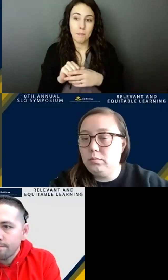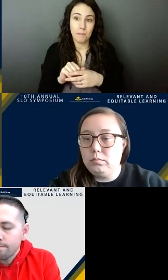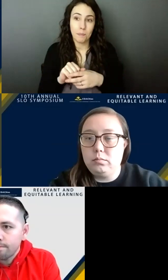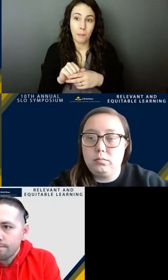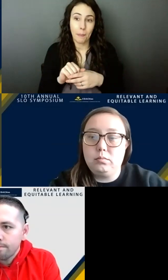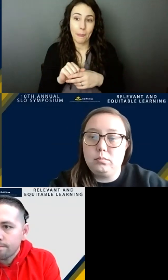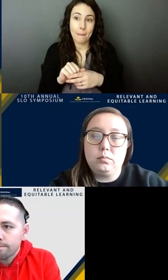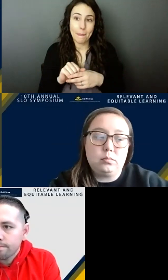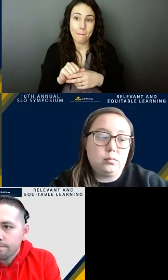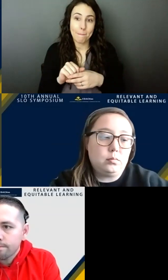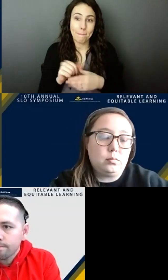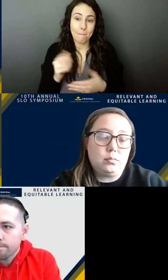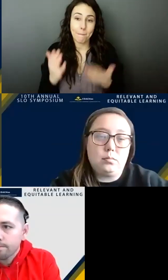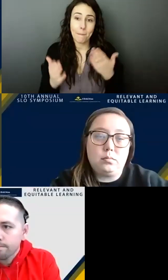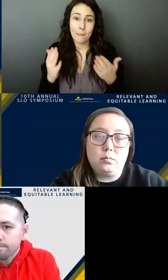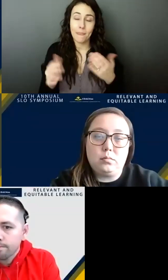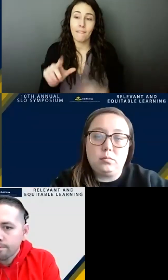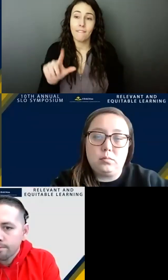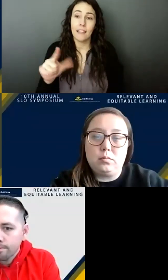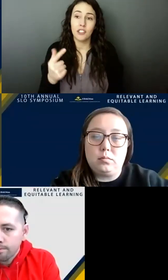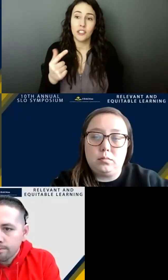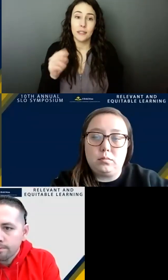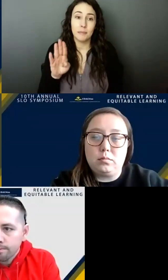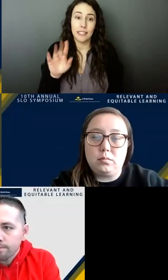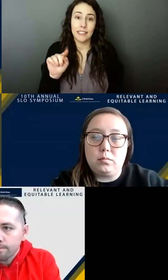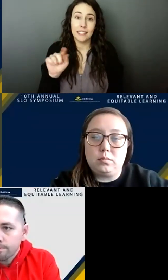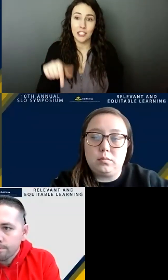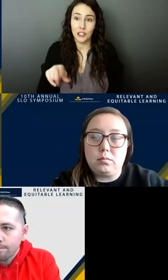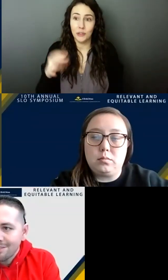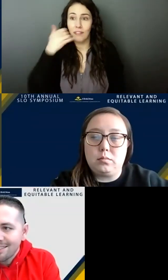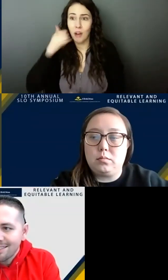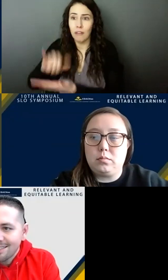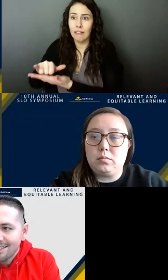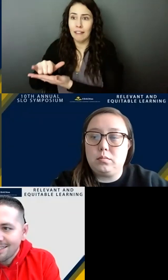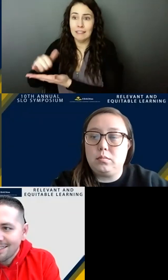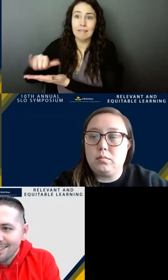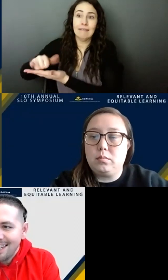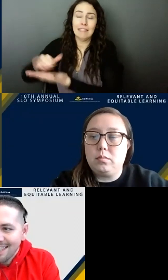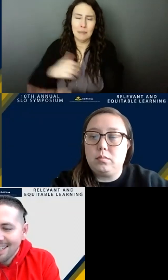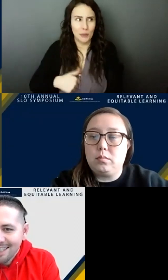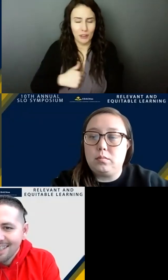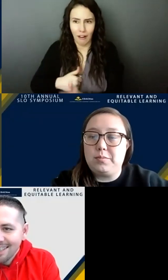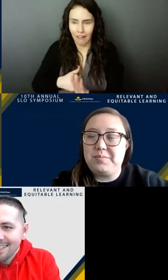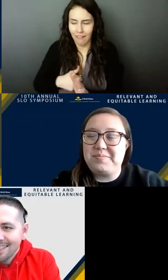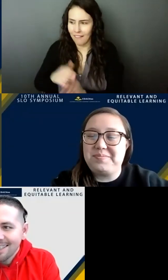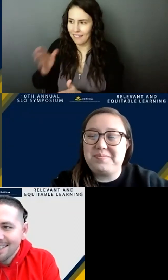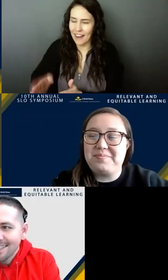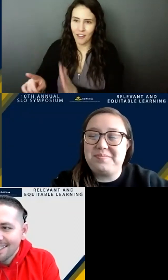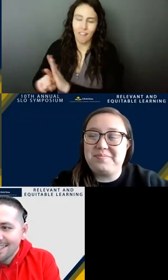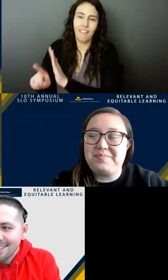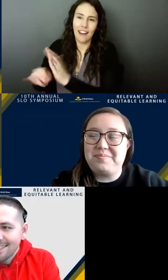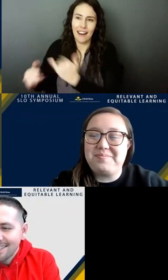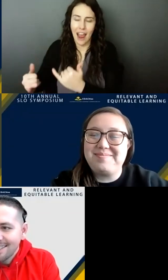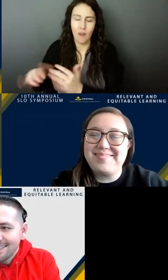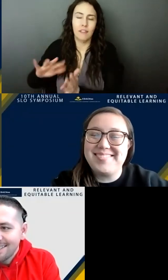We may want to also LGBTQIA plus. I'm so sorry, now my phone's, it never rings and now it's ringing. I will just